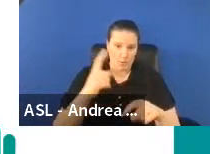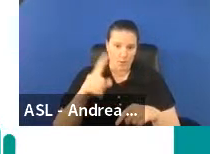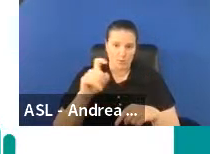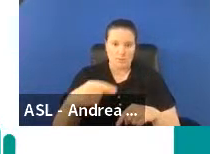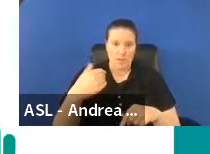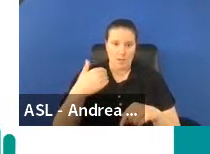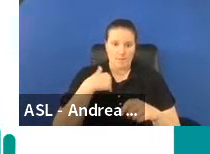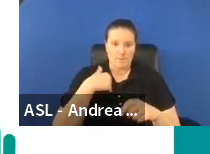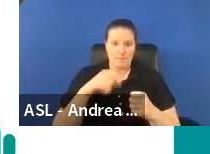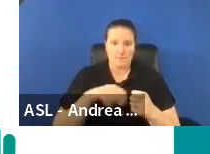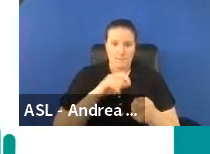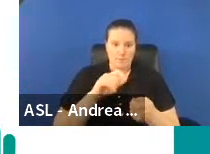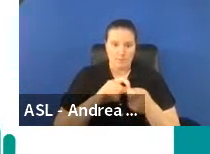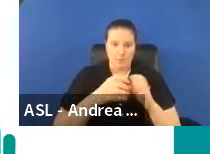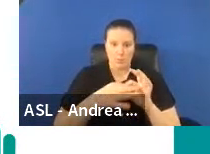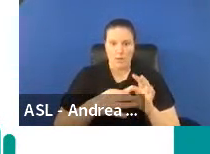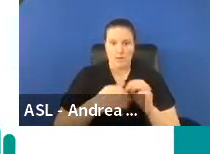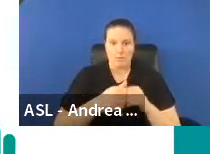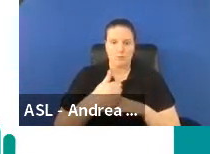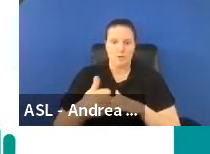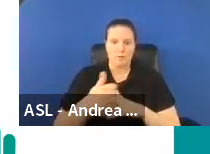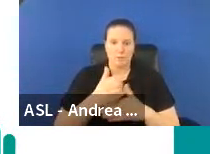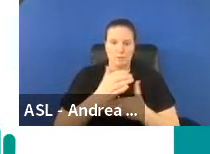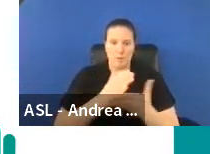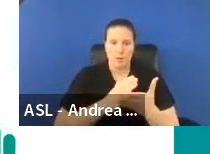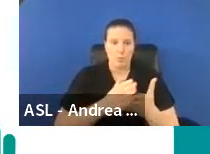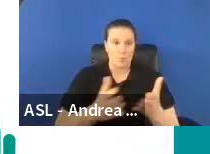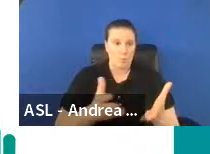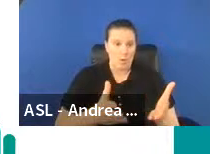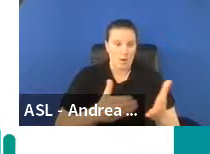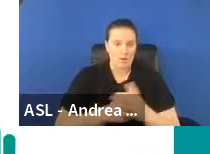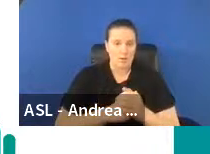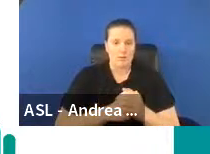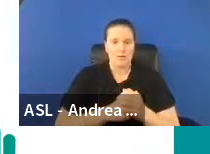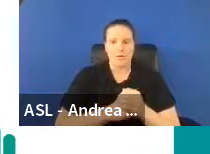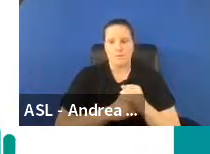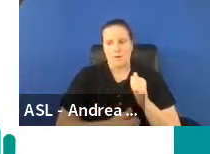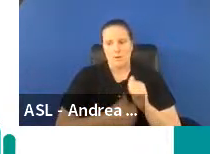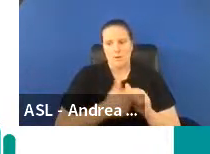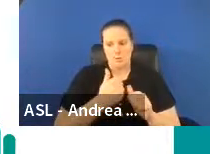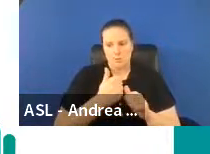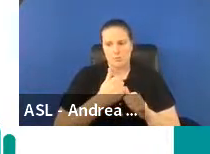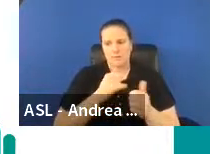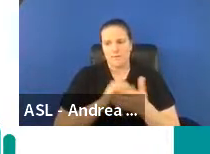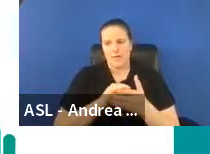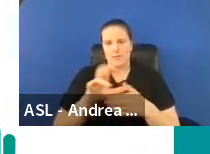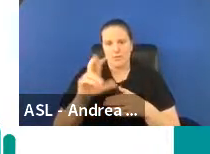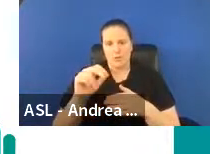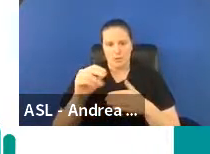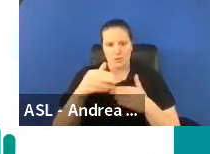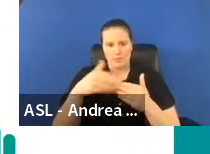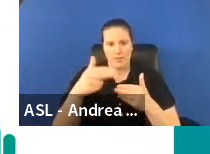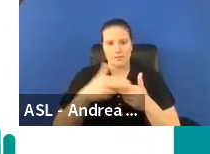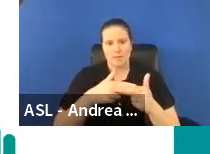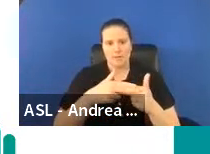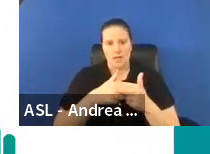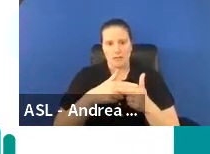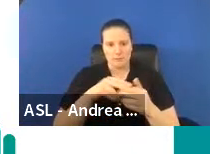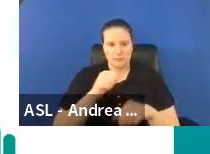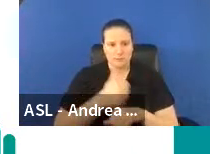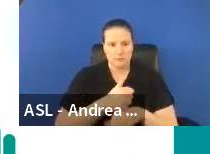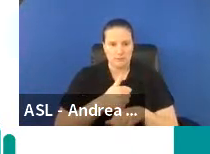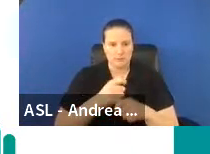very specifically related to the transit portion is on the majority of the 30 plus slides that exist, there's a very